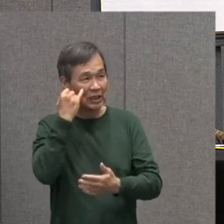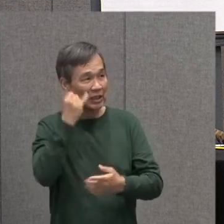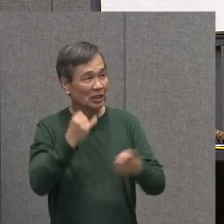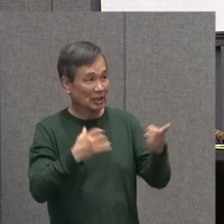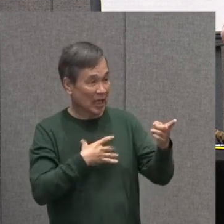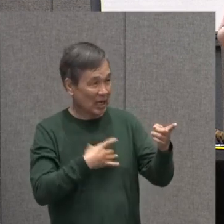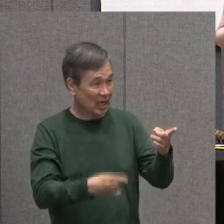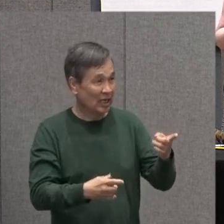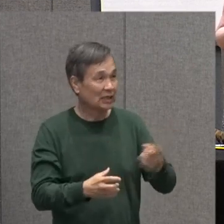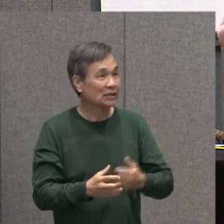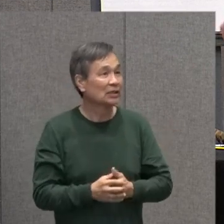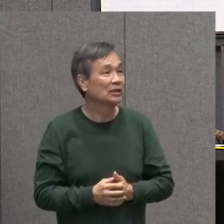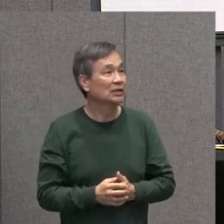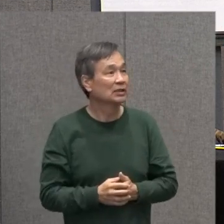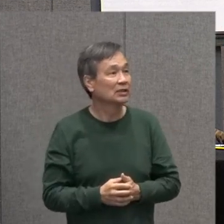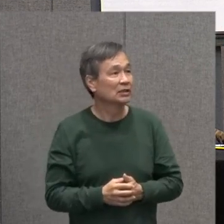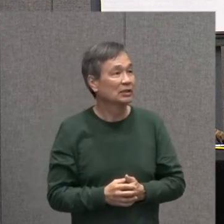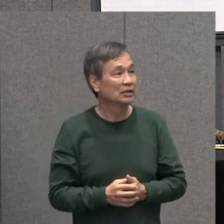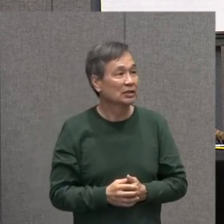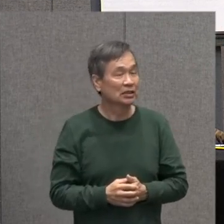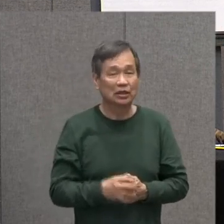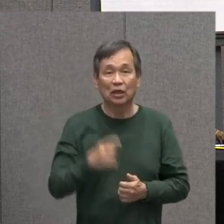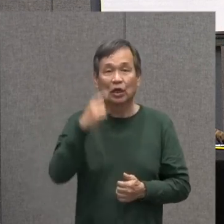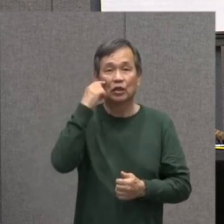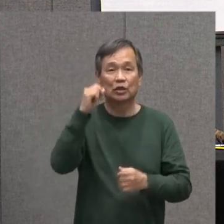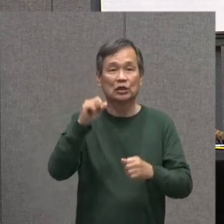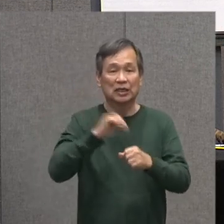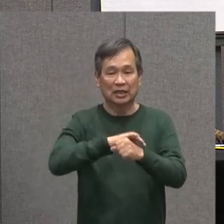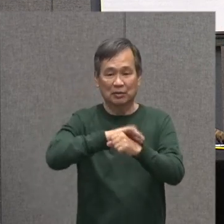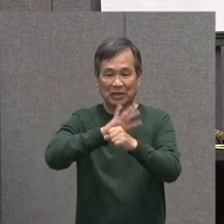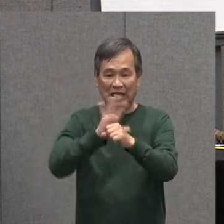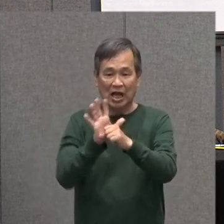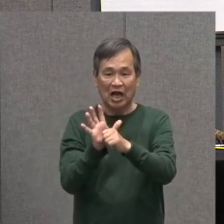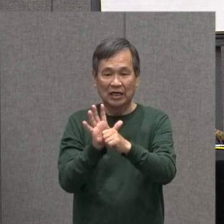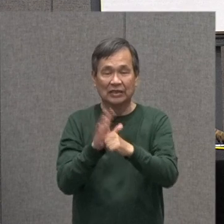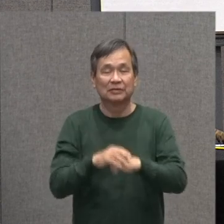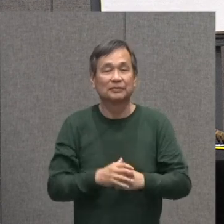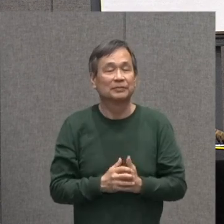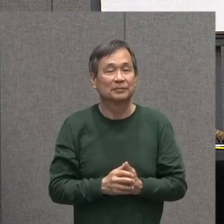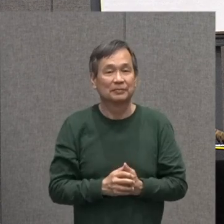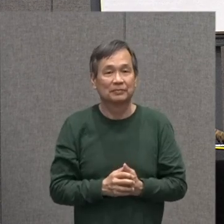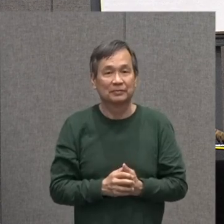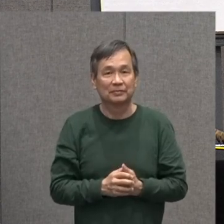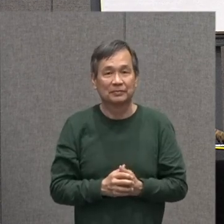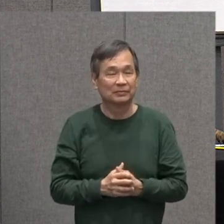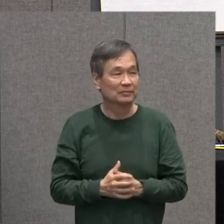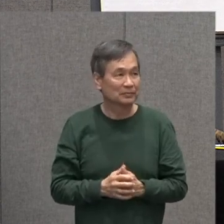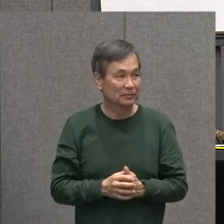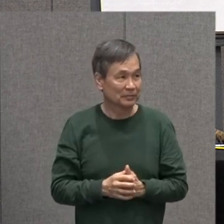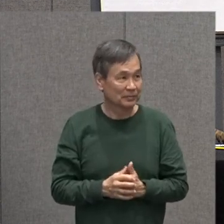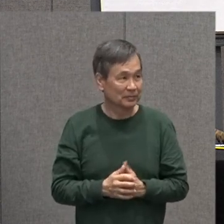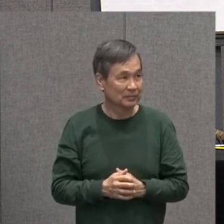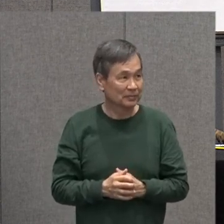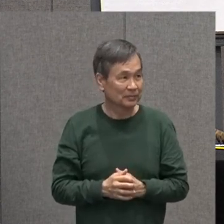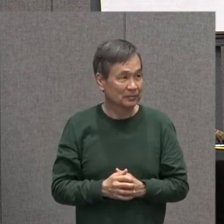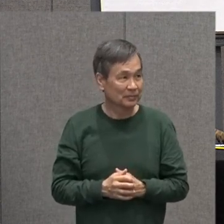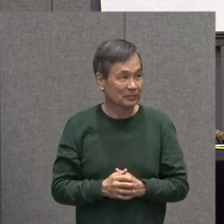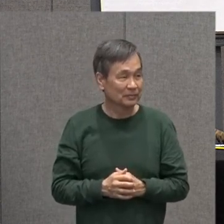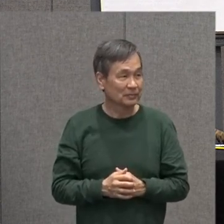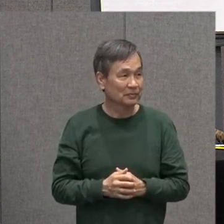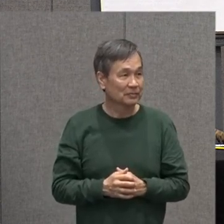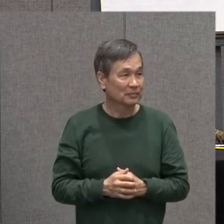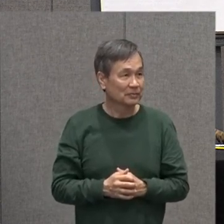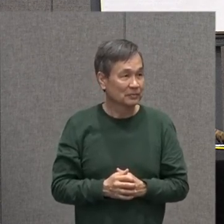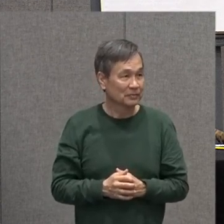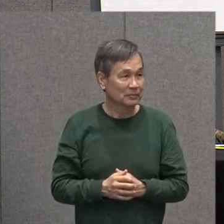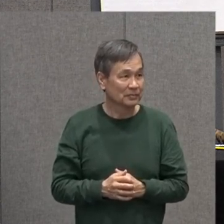love that. That reminds me of a peacock. There you go. I think I'll add it right on top of my curl right here.